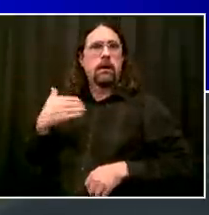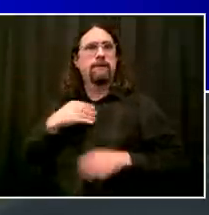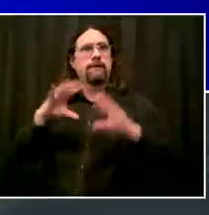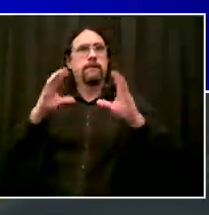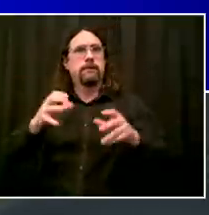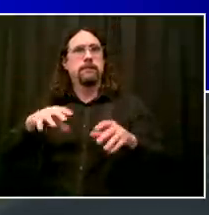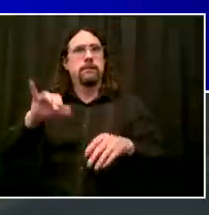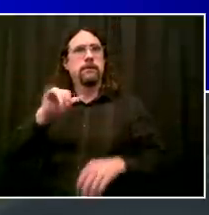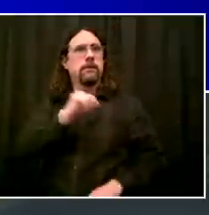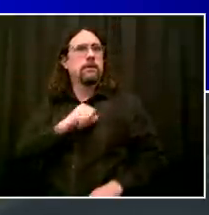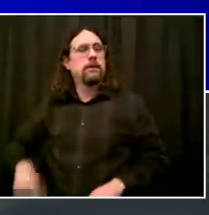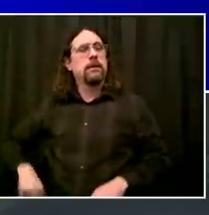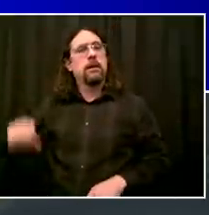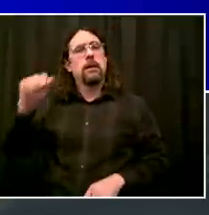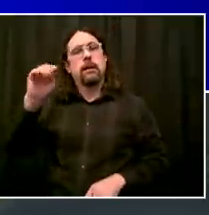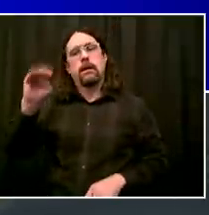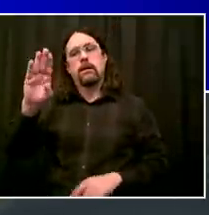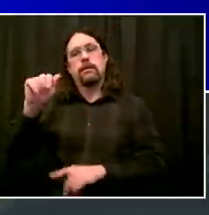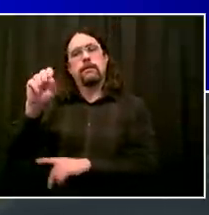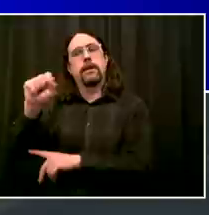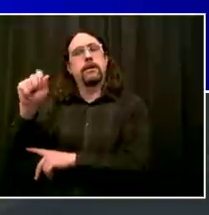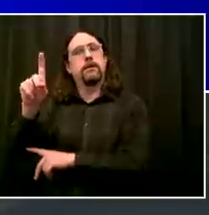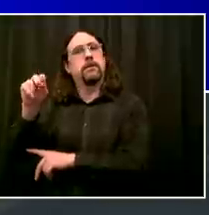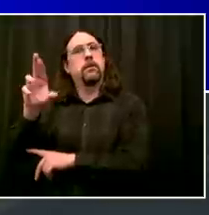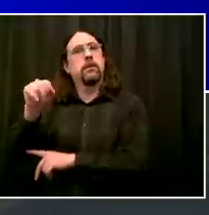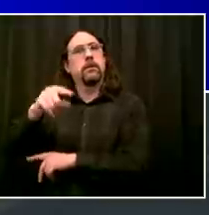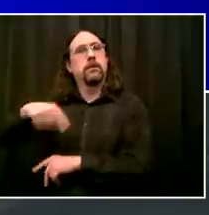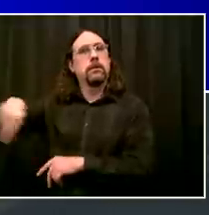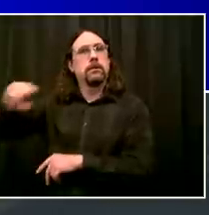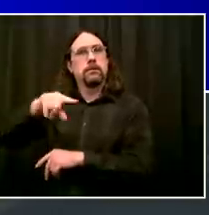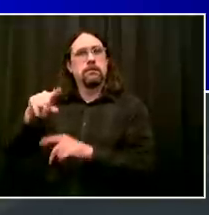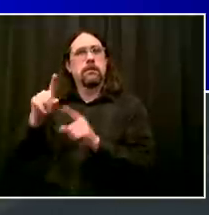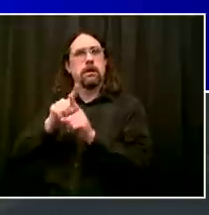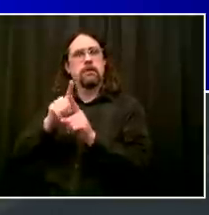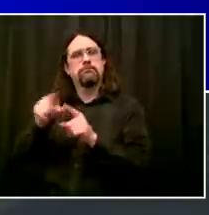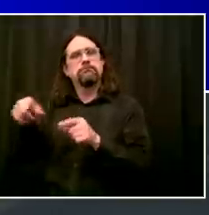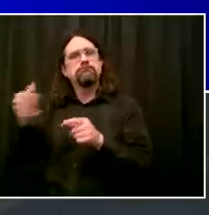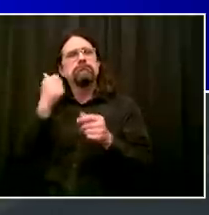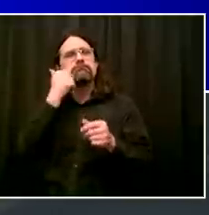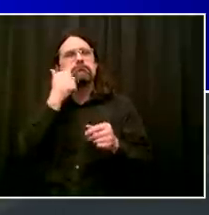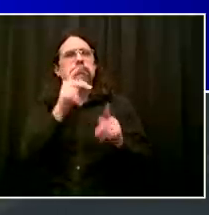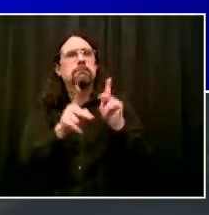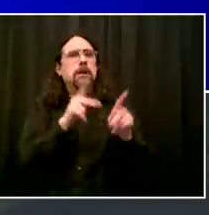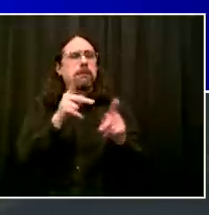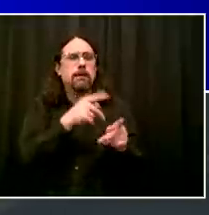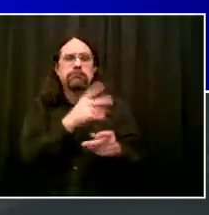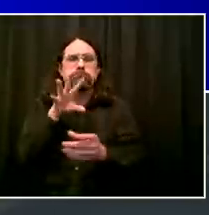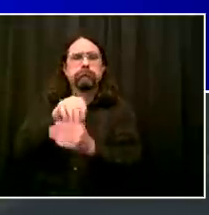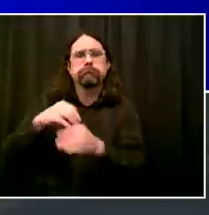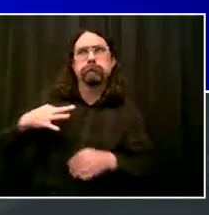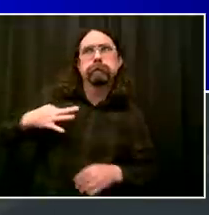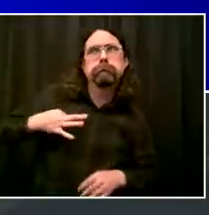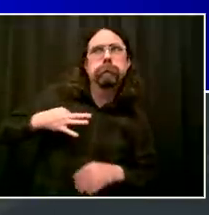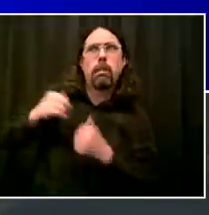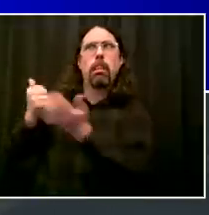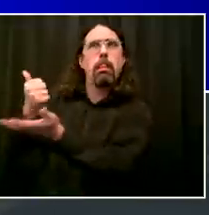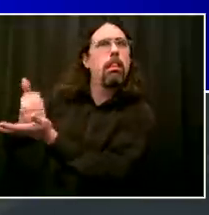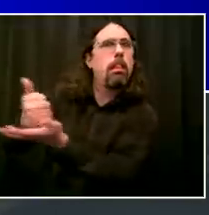idea down to the grassroots more, to the community level more, make it more of and by and for each community.